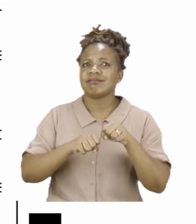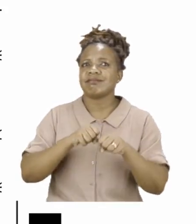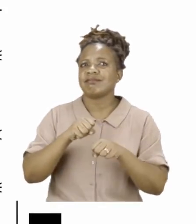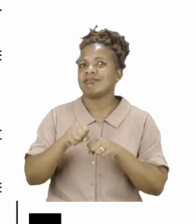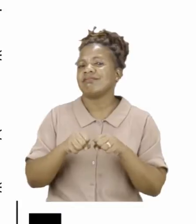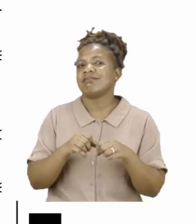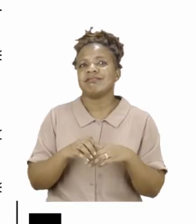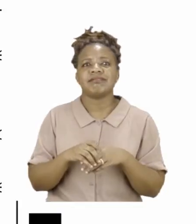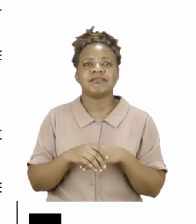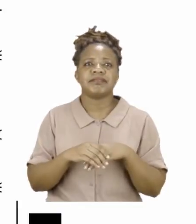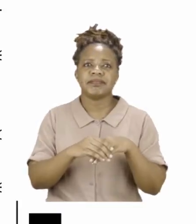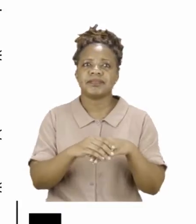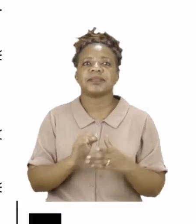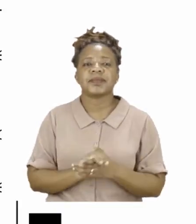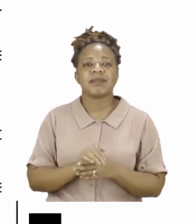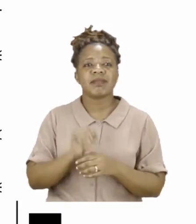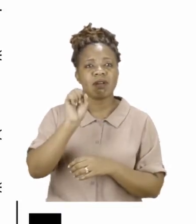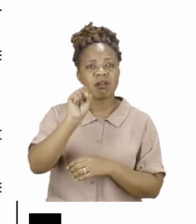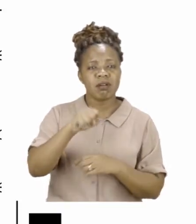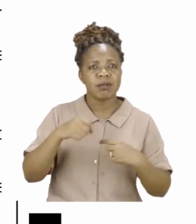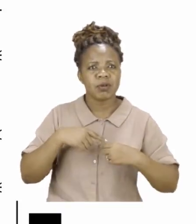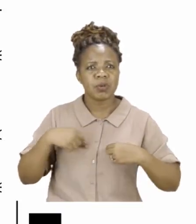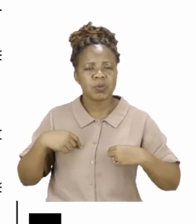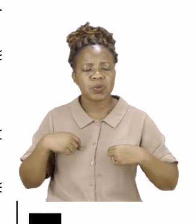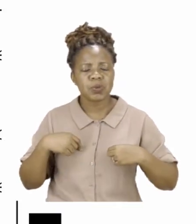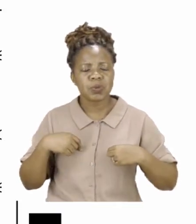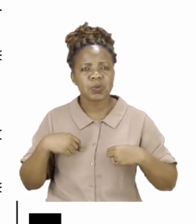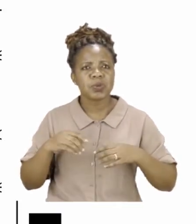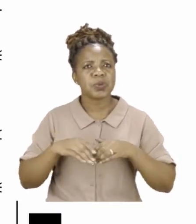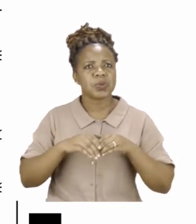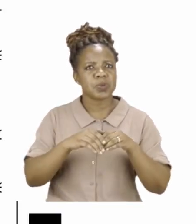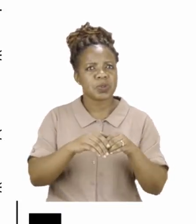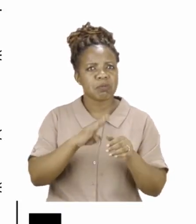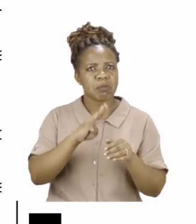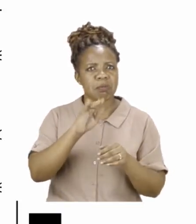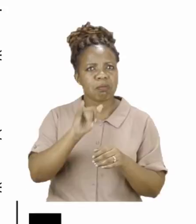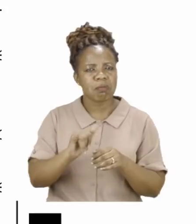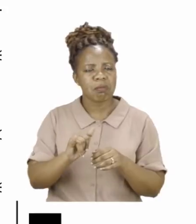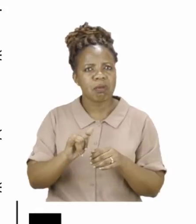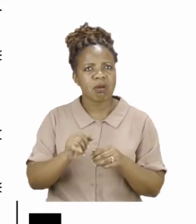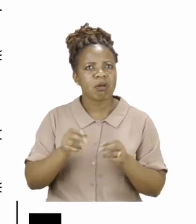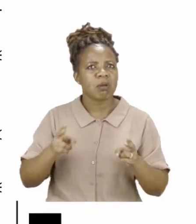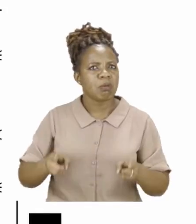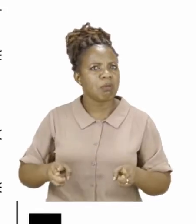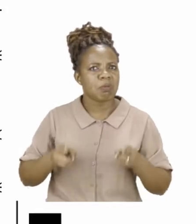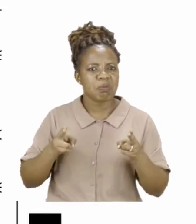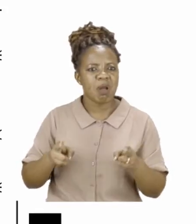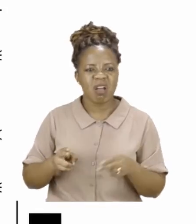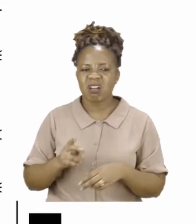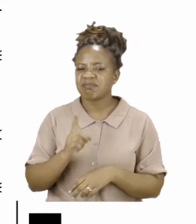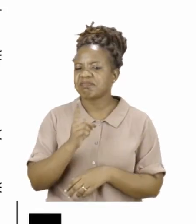Could we travel by train? I hope not. That is